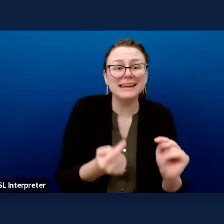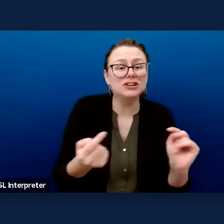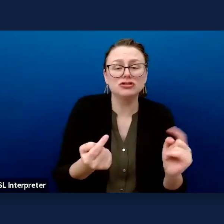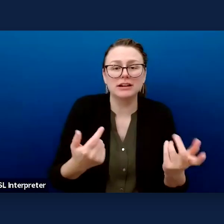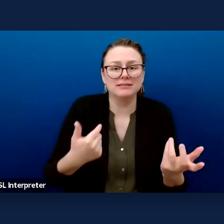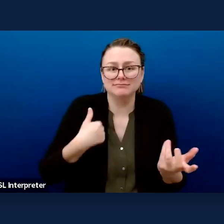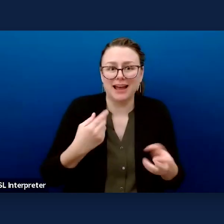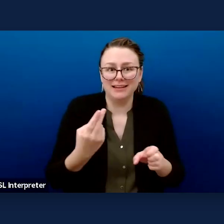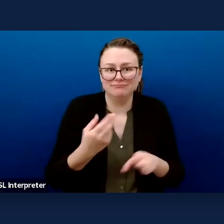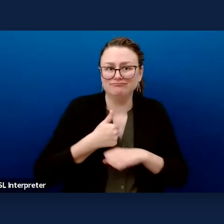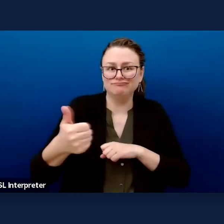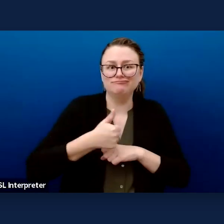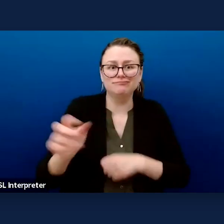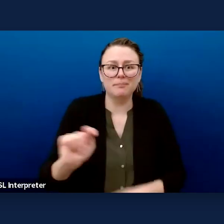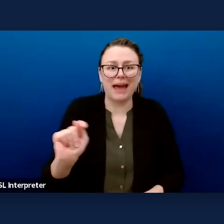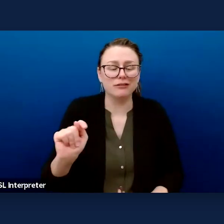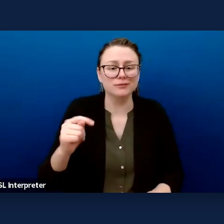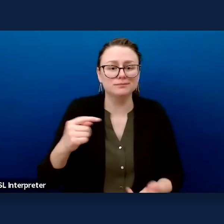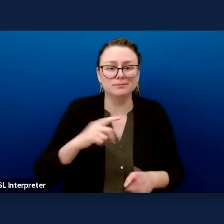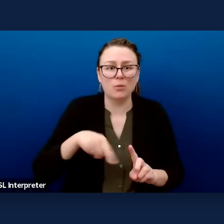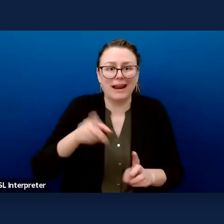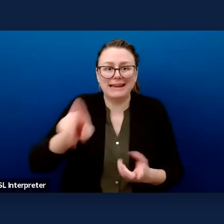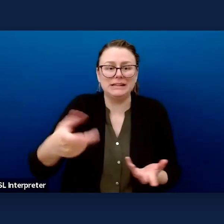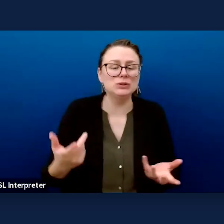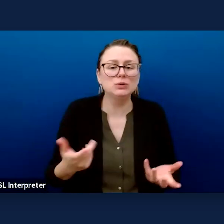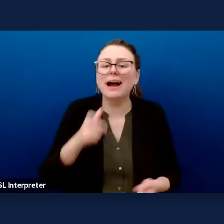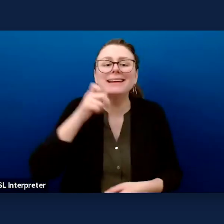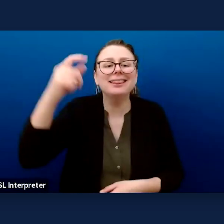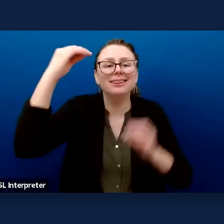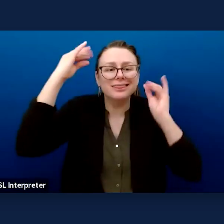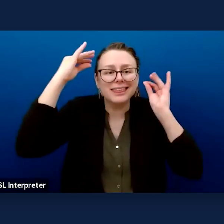used the bathroom when I needed to and never thought about any kind of